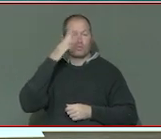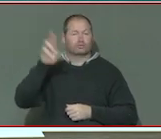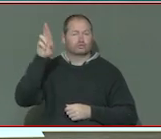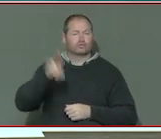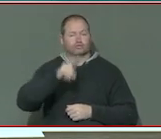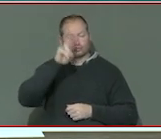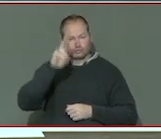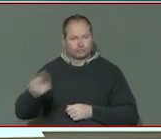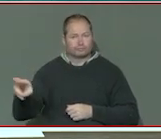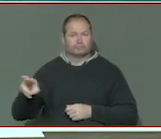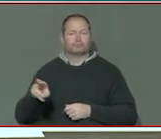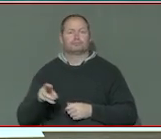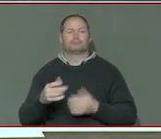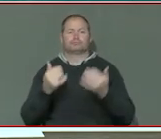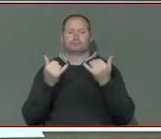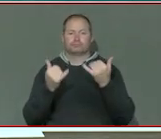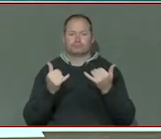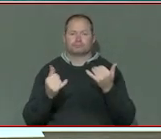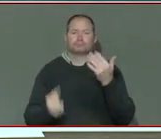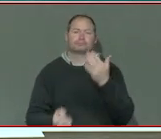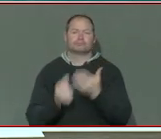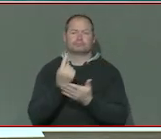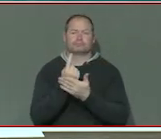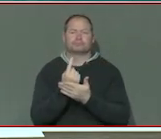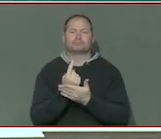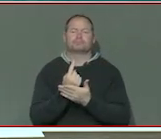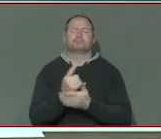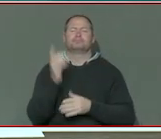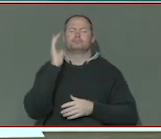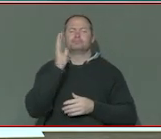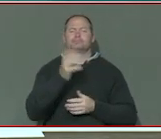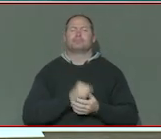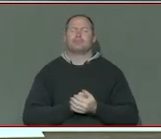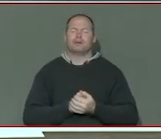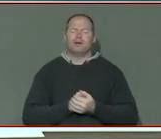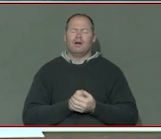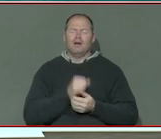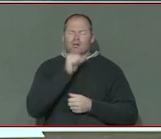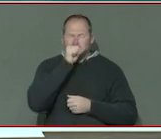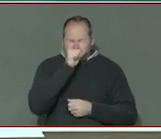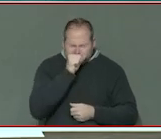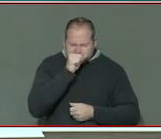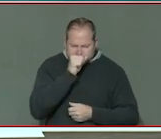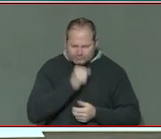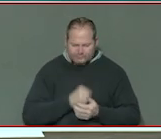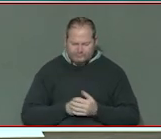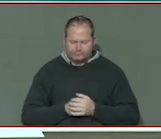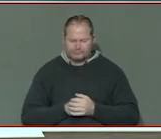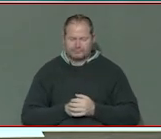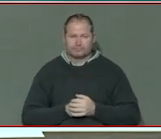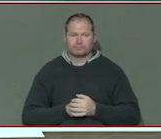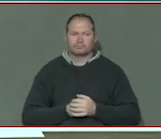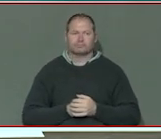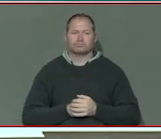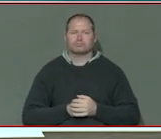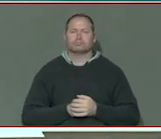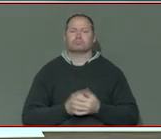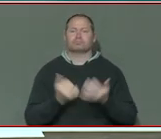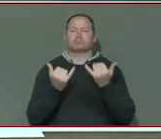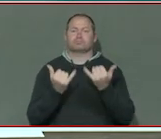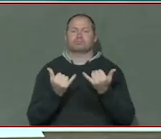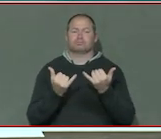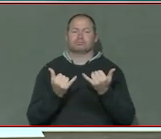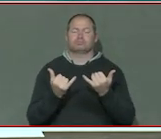and something will happen to him. All right, so that was a creditors reconciliation. Any question